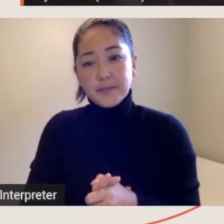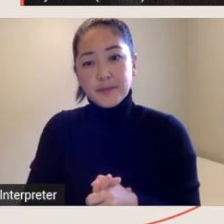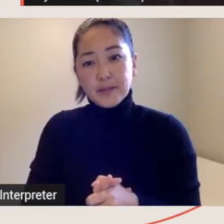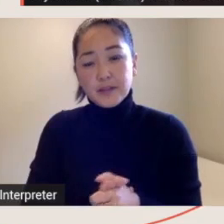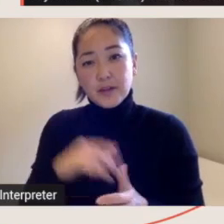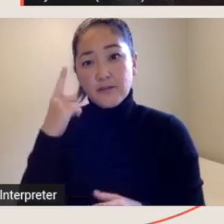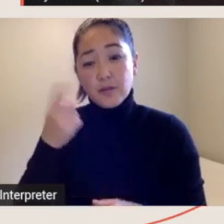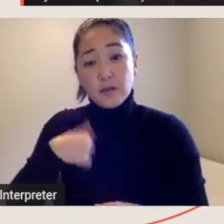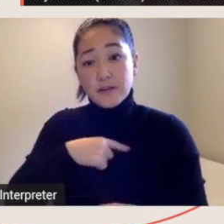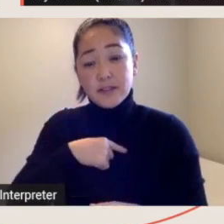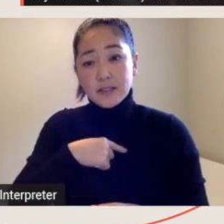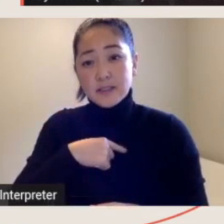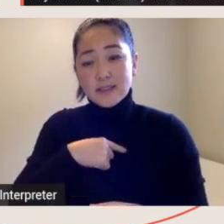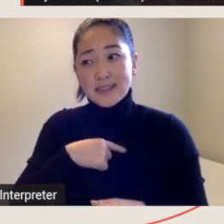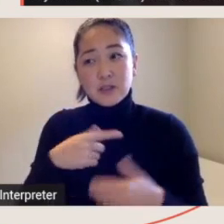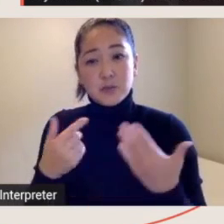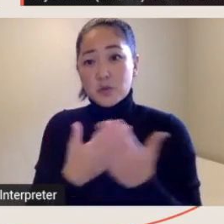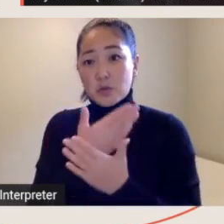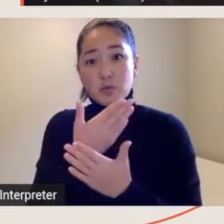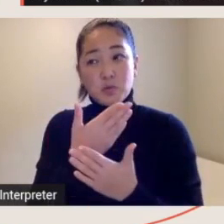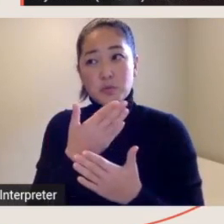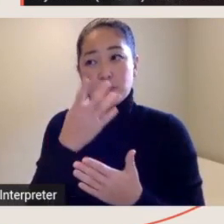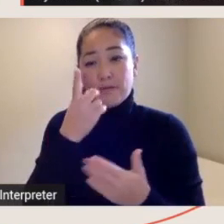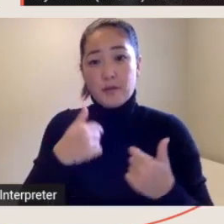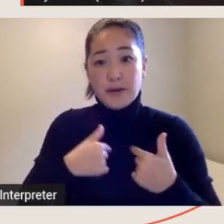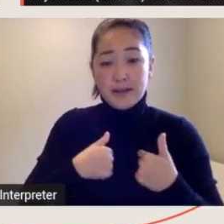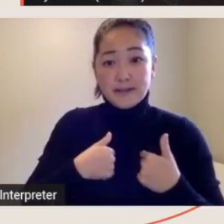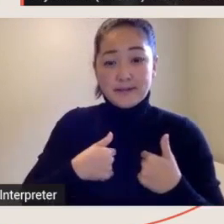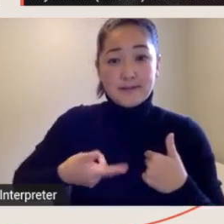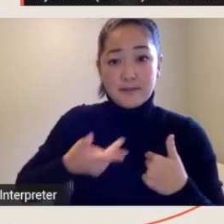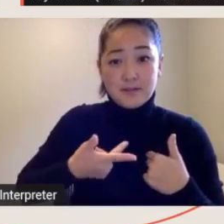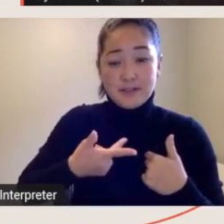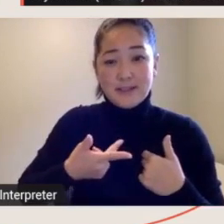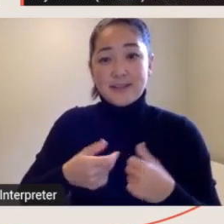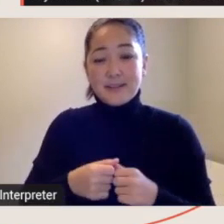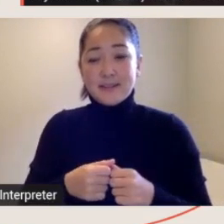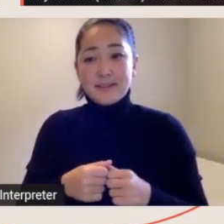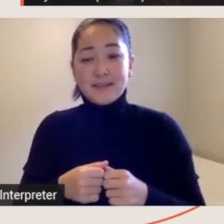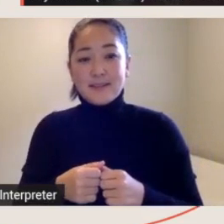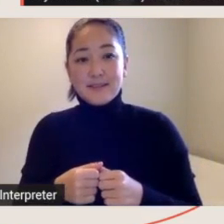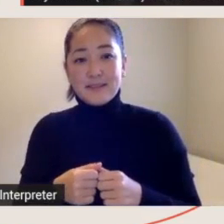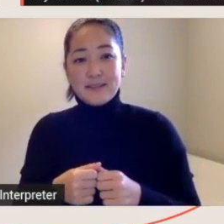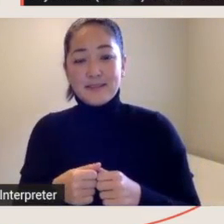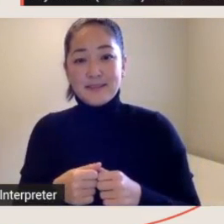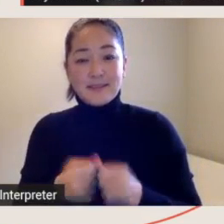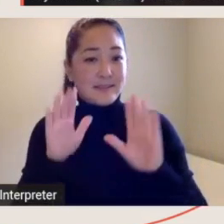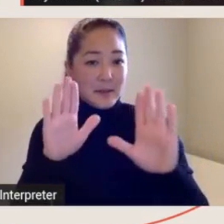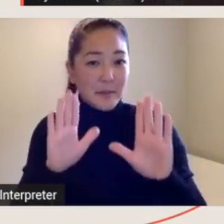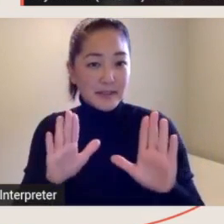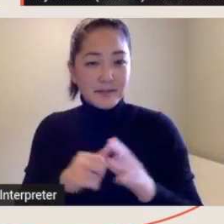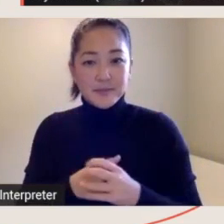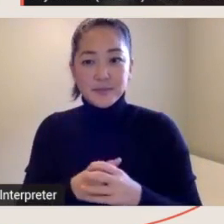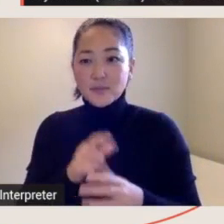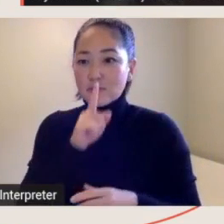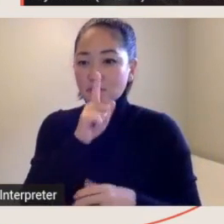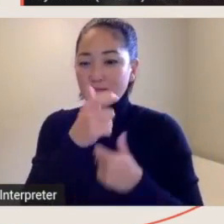for us also, it was as new as probably it was for Dadu living right there. That's amazing. I mean, it's so